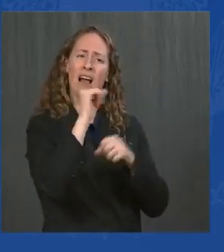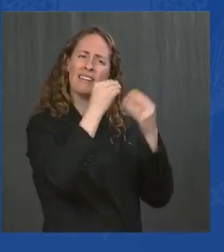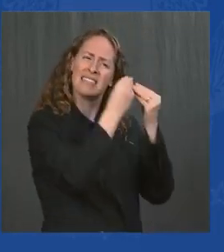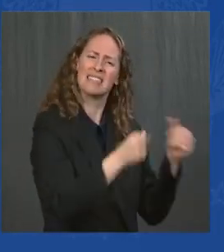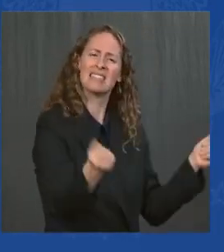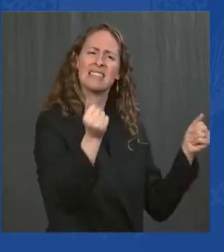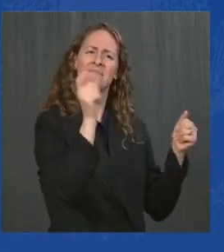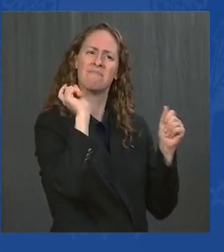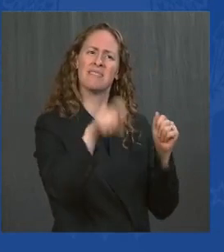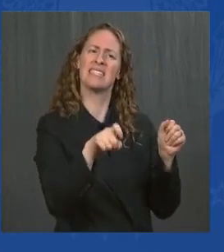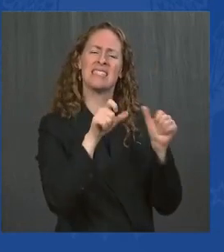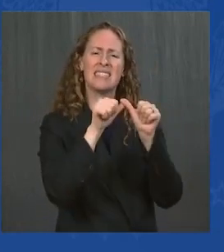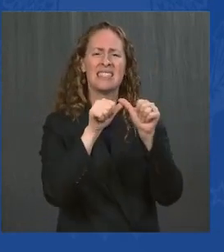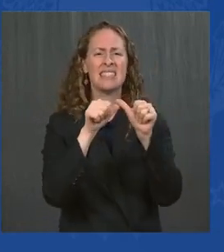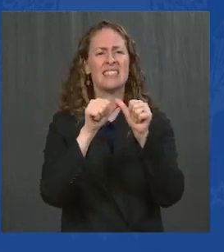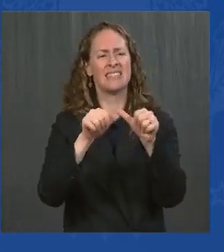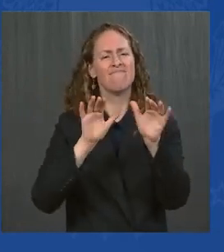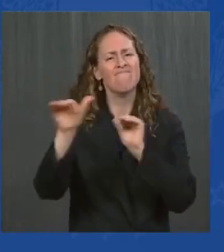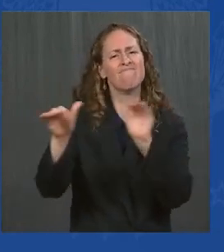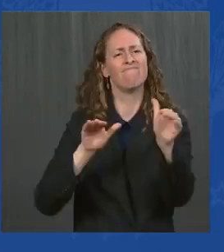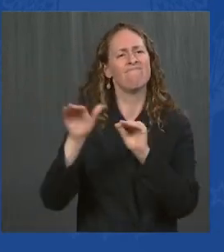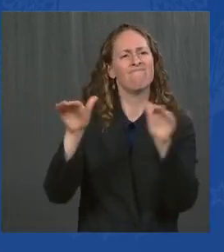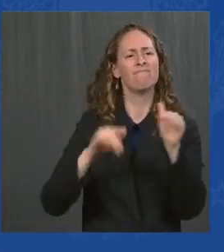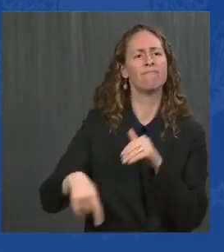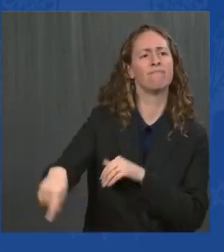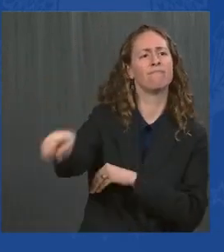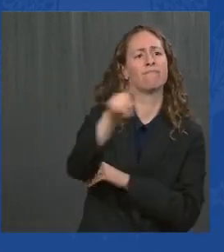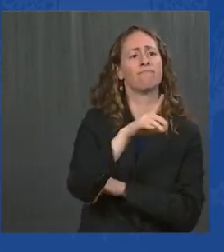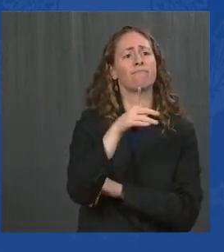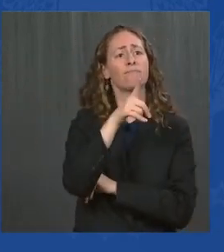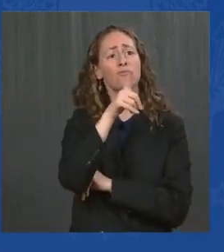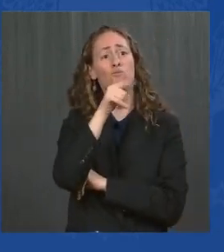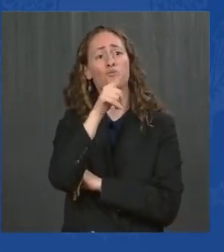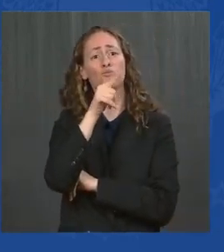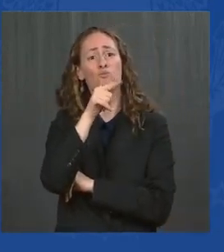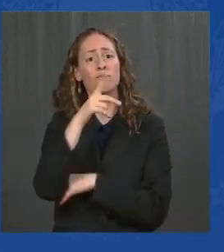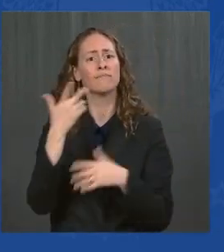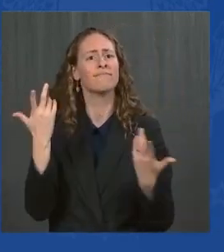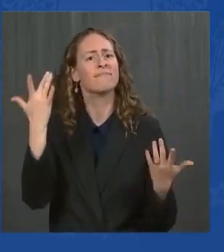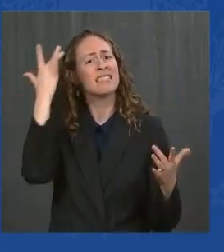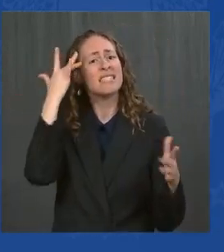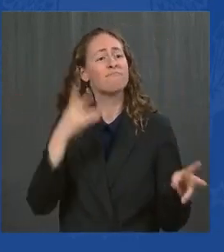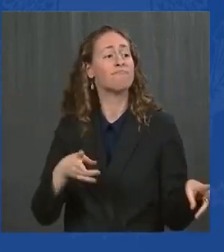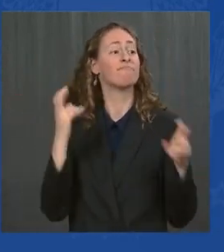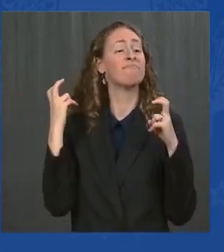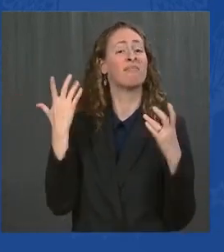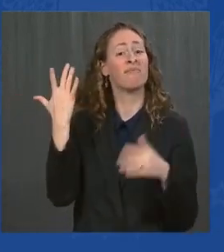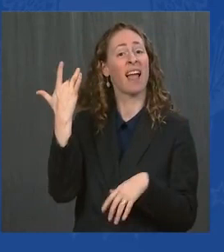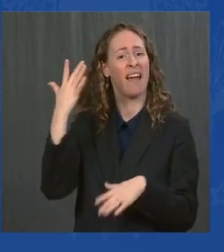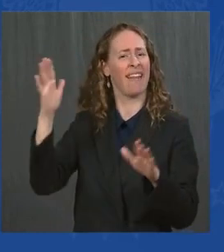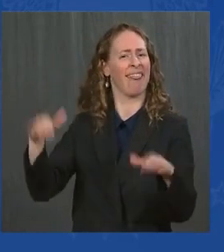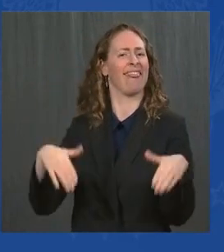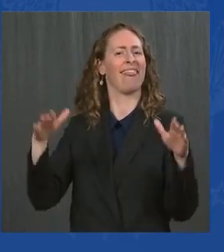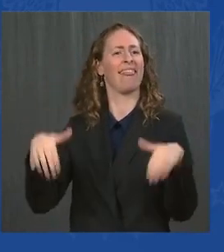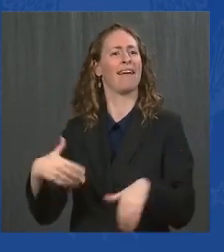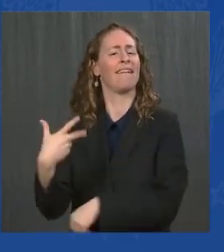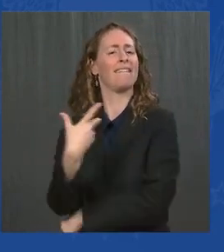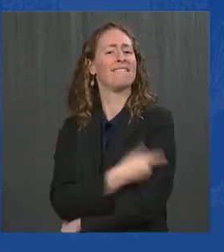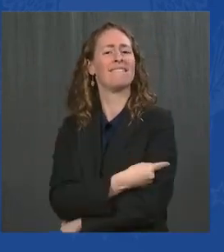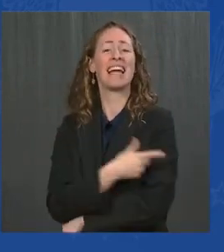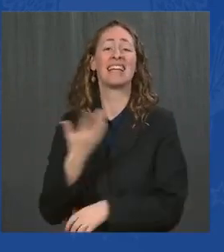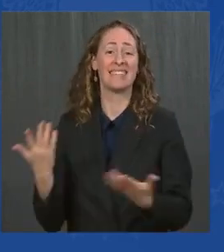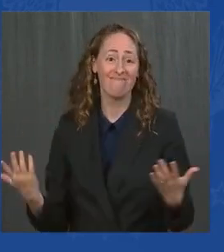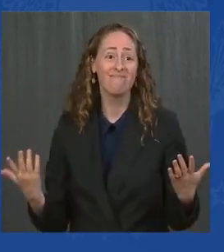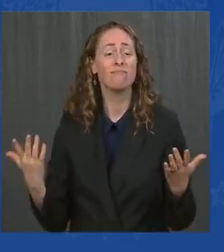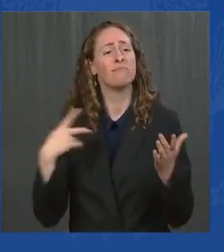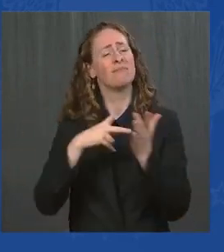continuing pandemic of the unvaccinated. Since becoming president, I've ramped up testing, secured enough vaccine for